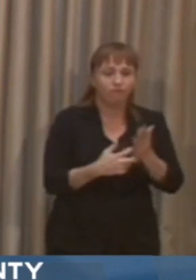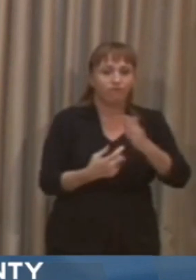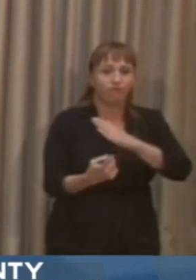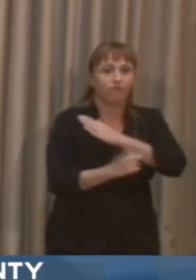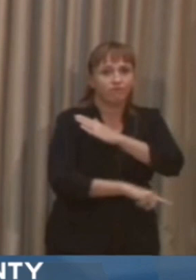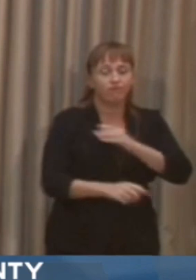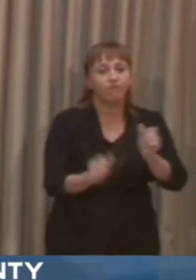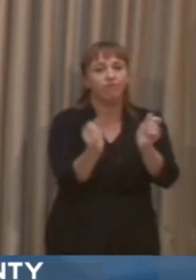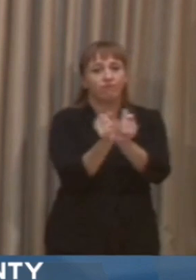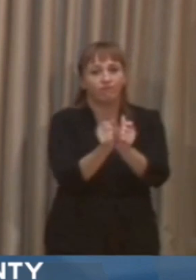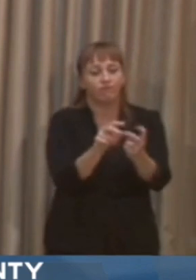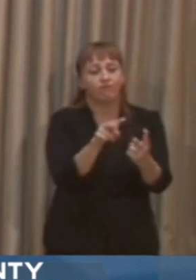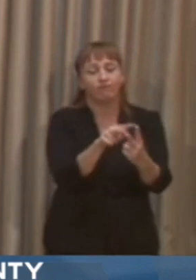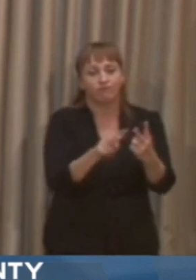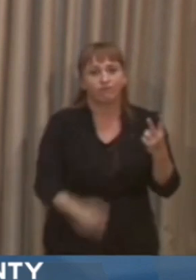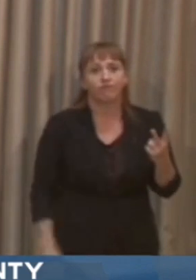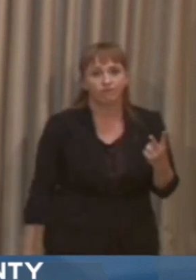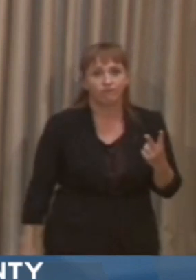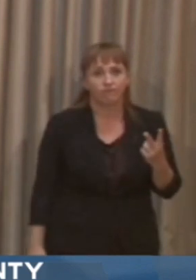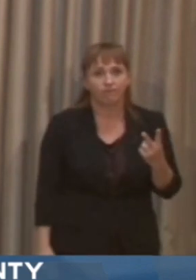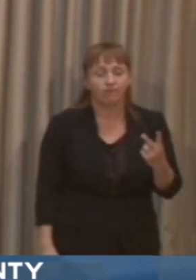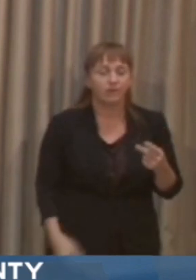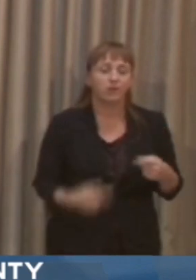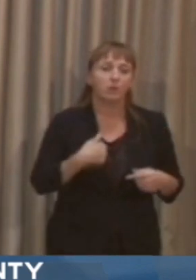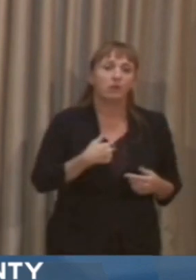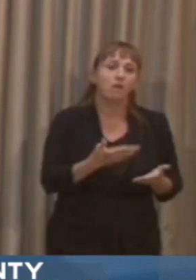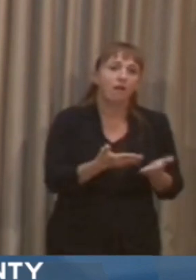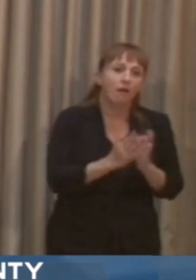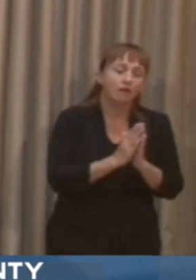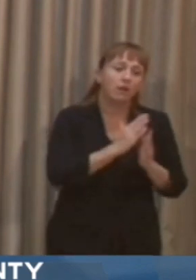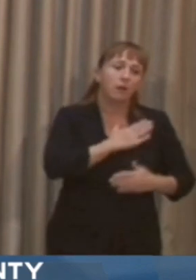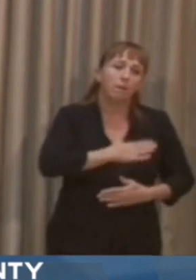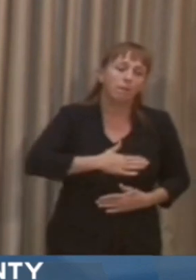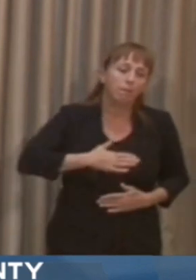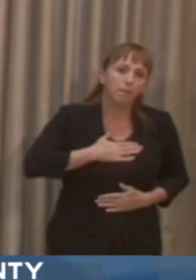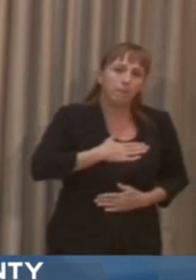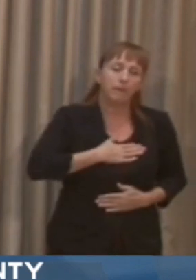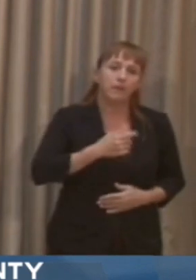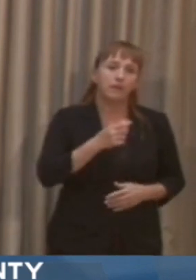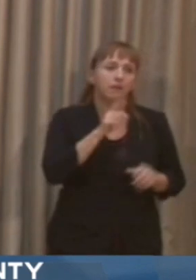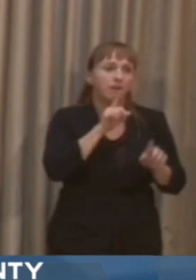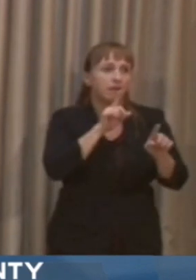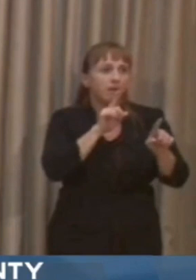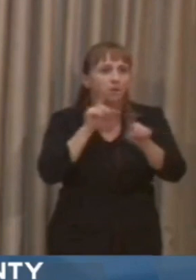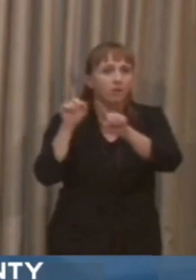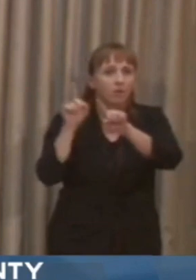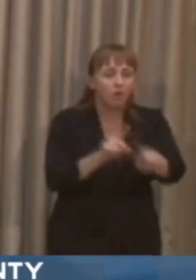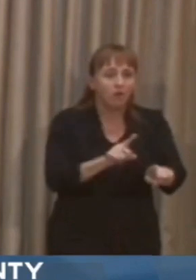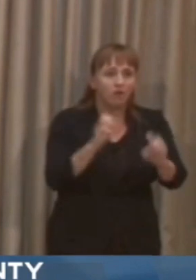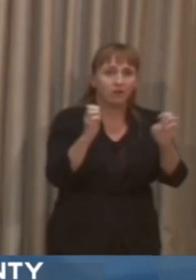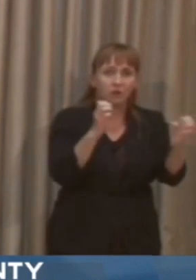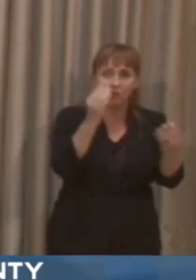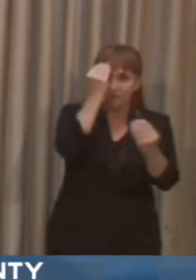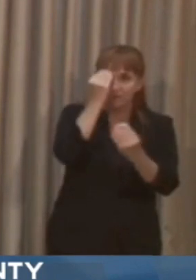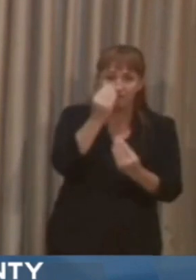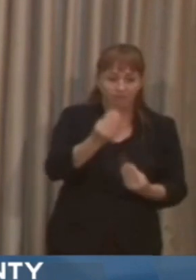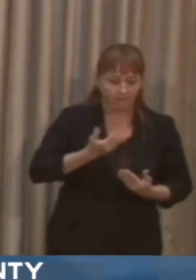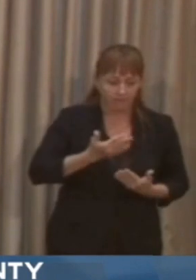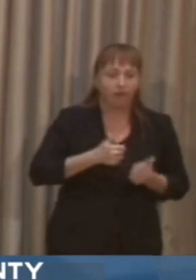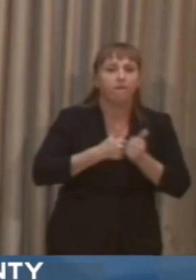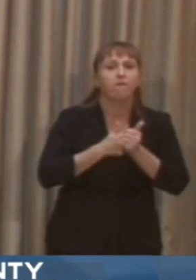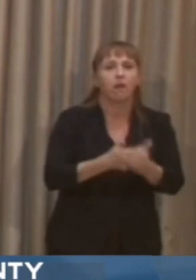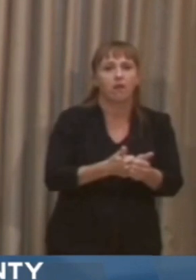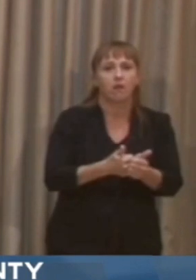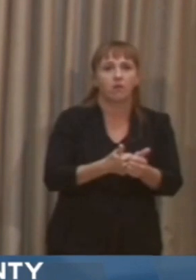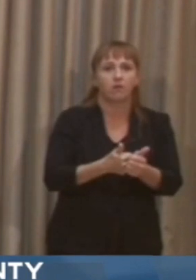or arrest. So we're just asking people to please abide by the emergency proclamation. We need to